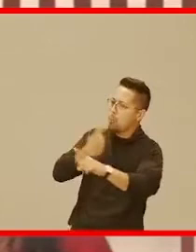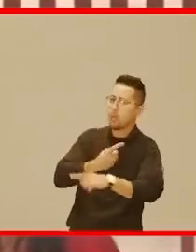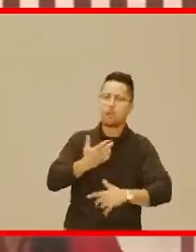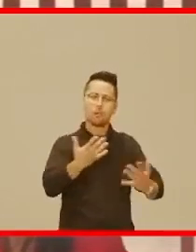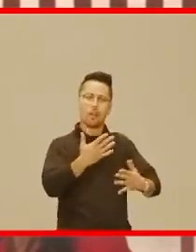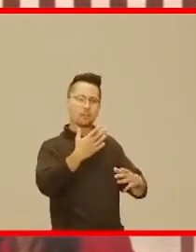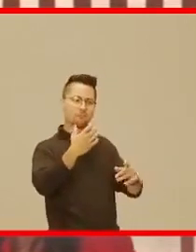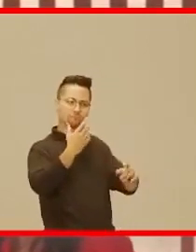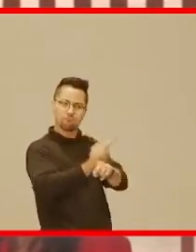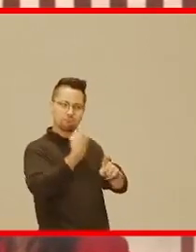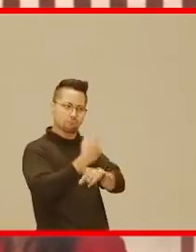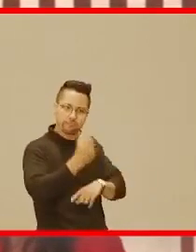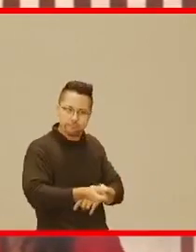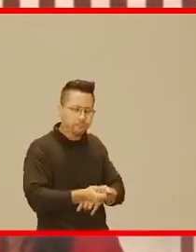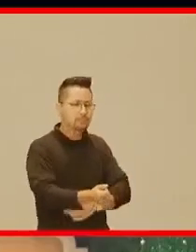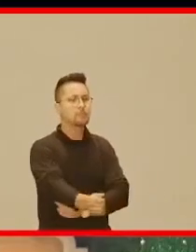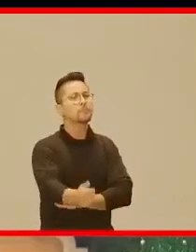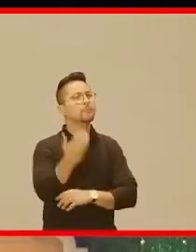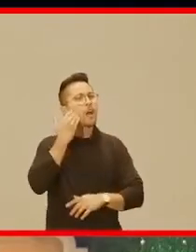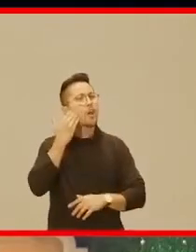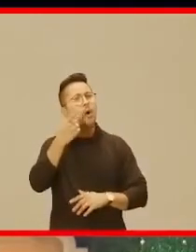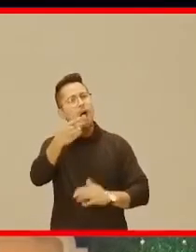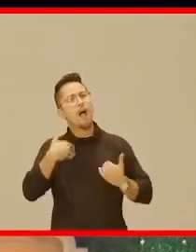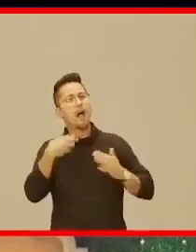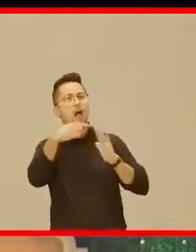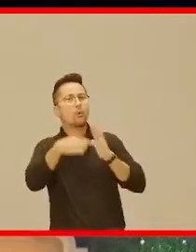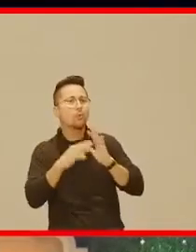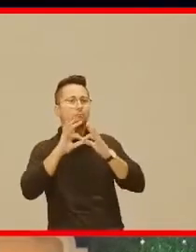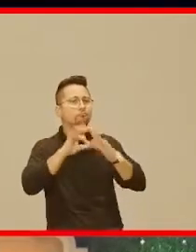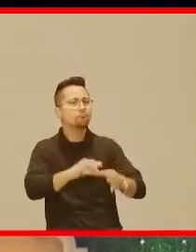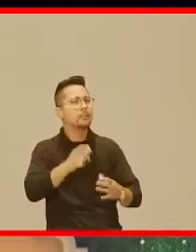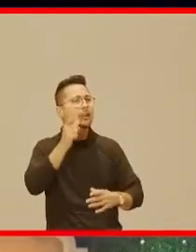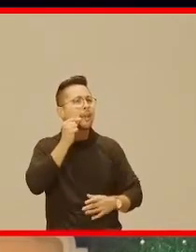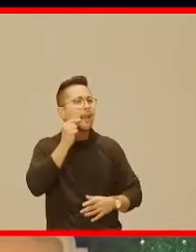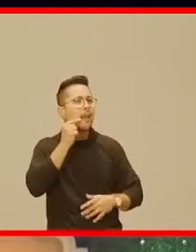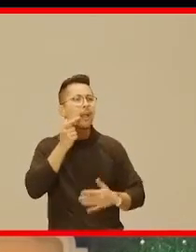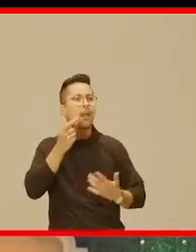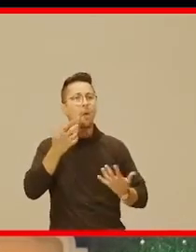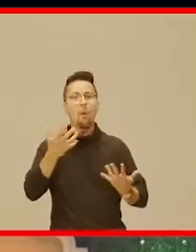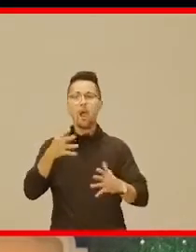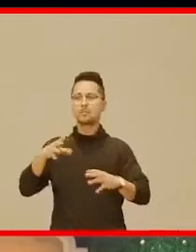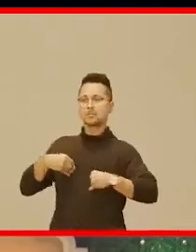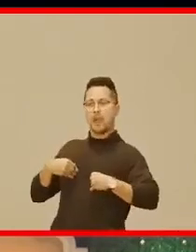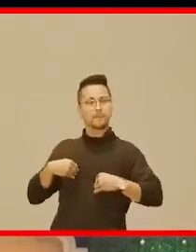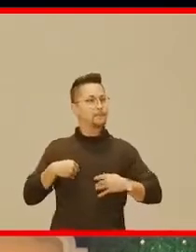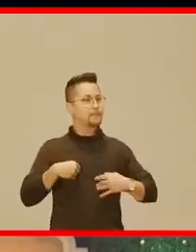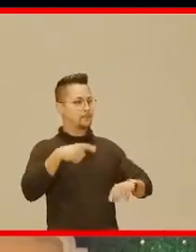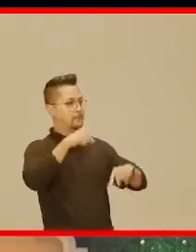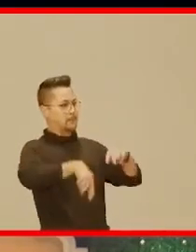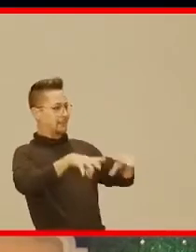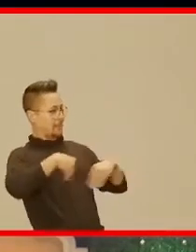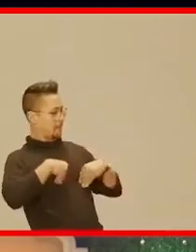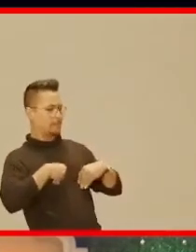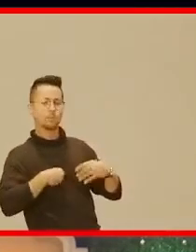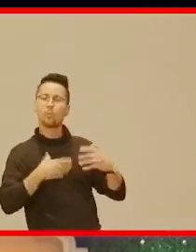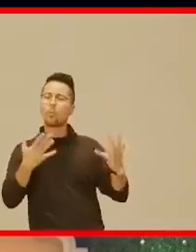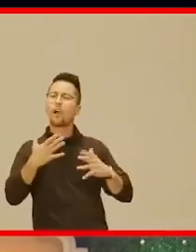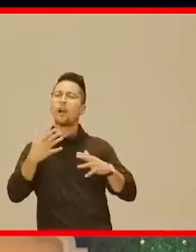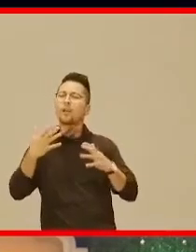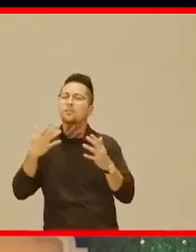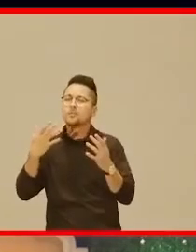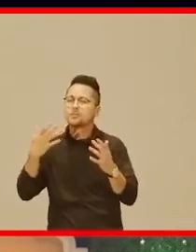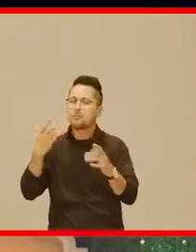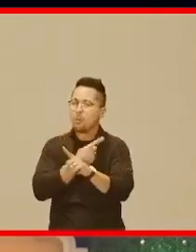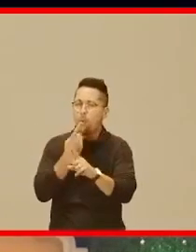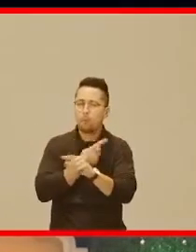certain rules about gifts and Yeah. things like that. Right. What would be appropriate if you were to go to them in an offered generousness and